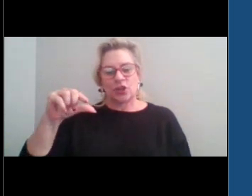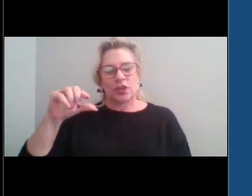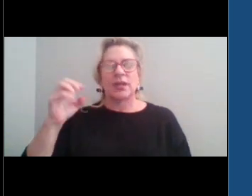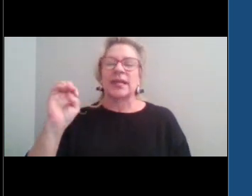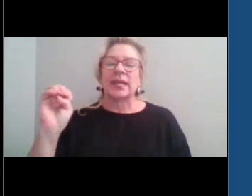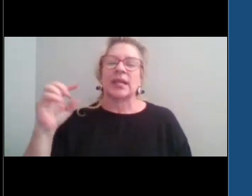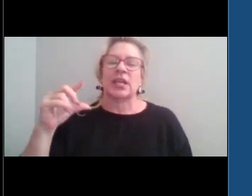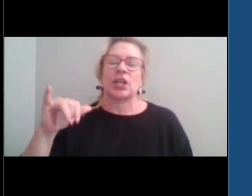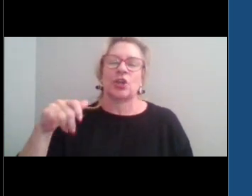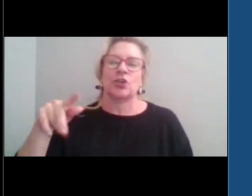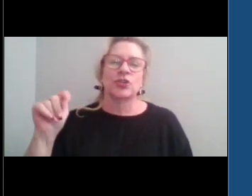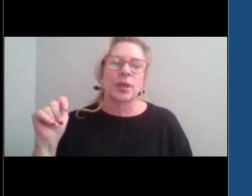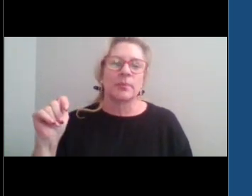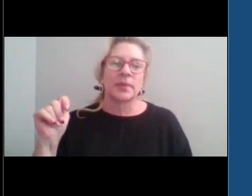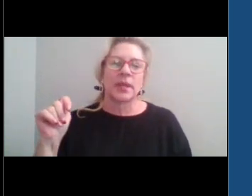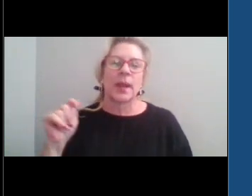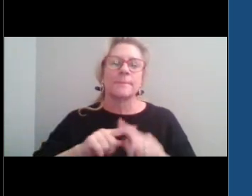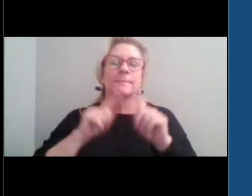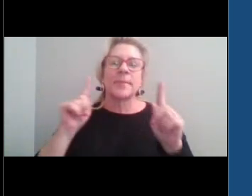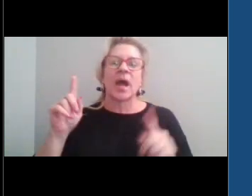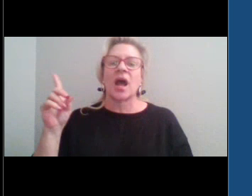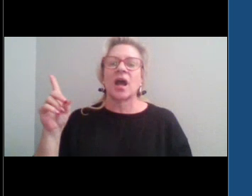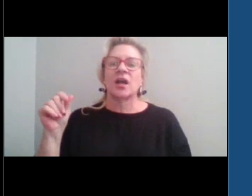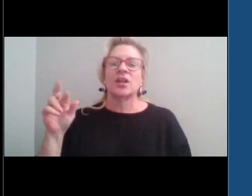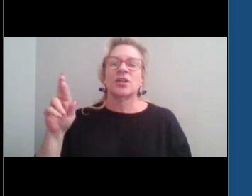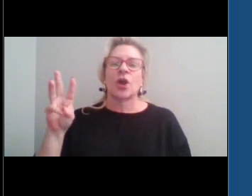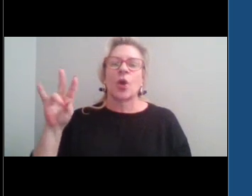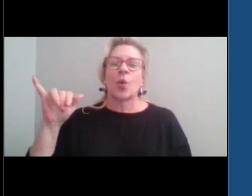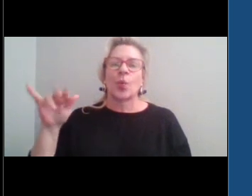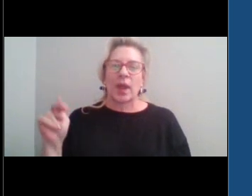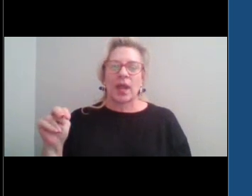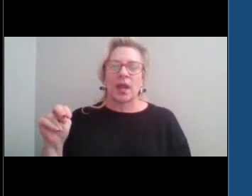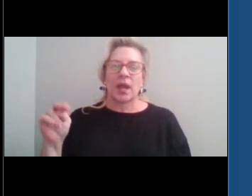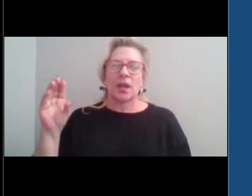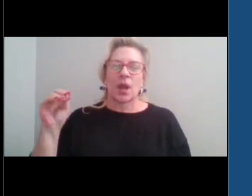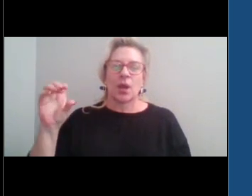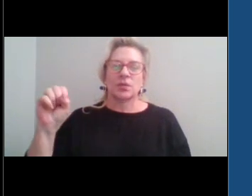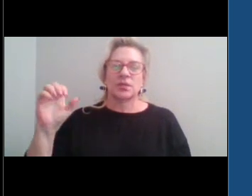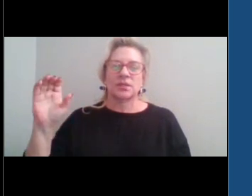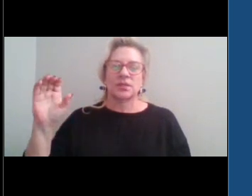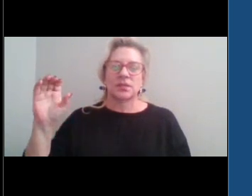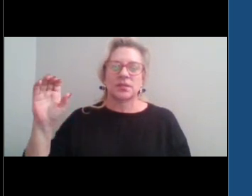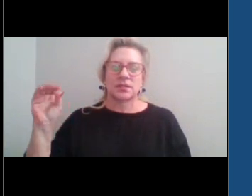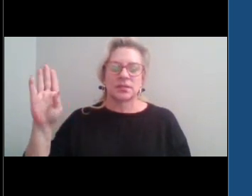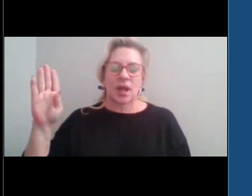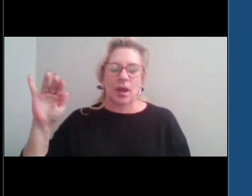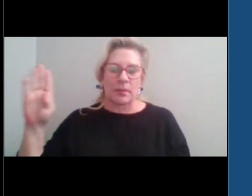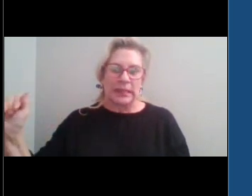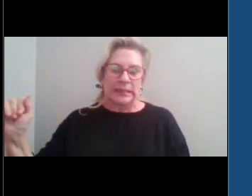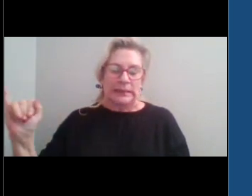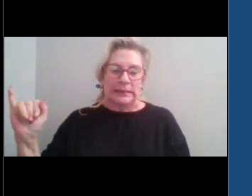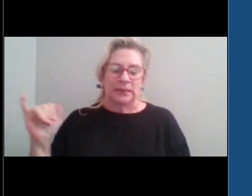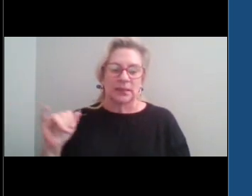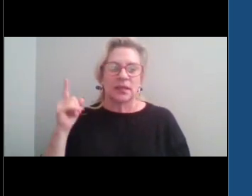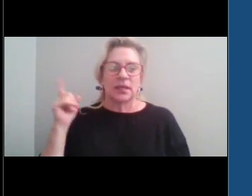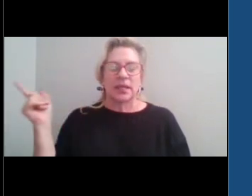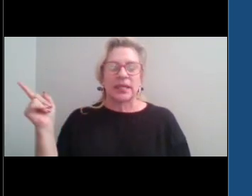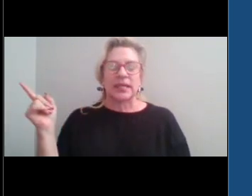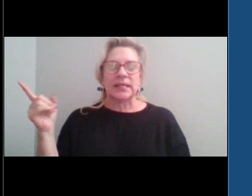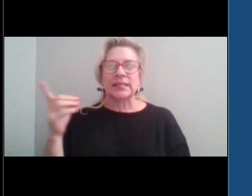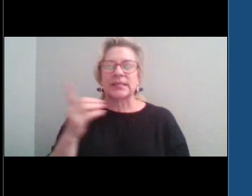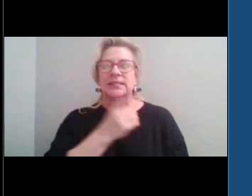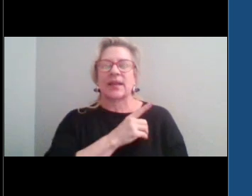but Darwin Mosavi from our agency, he's Deputy Secretary for Environment Protection and Housing.